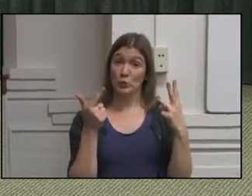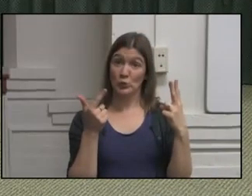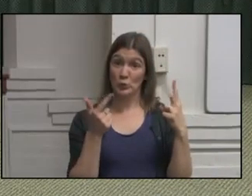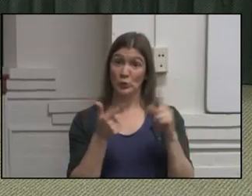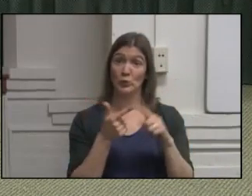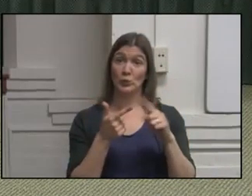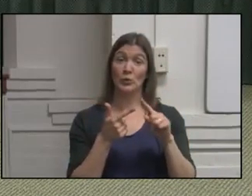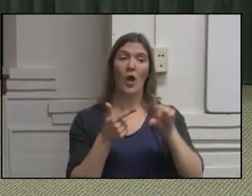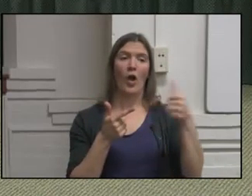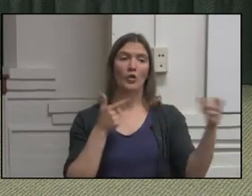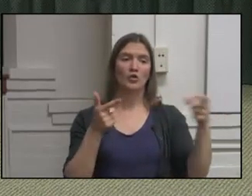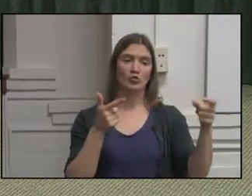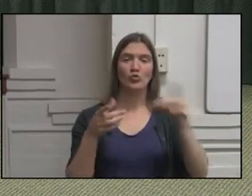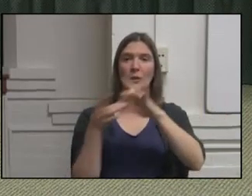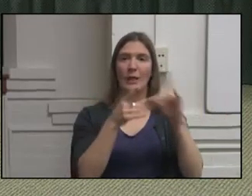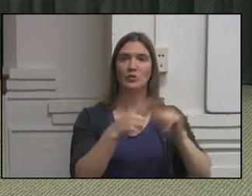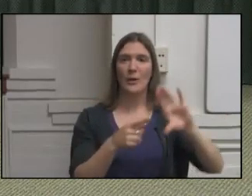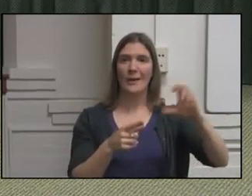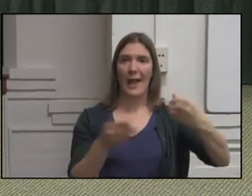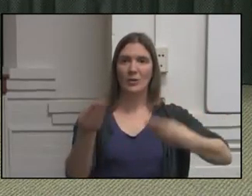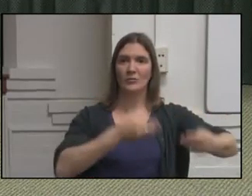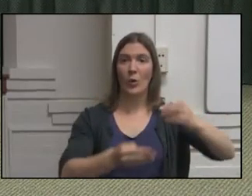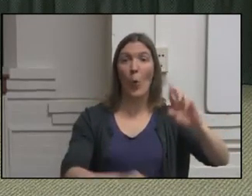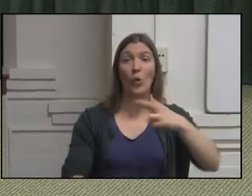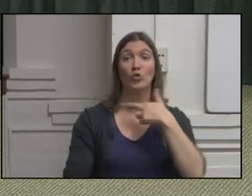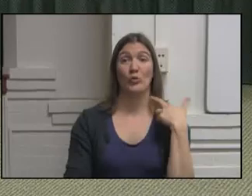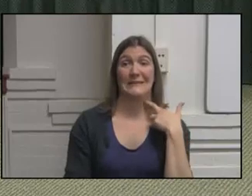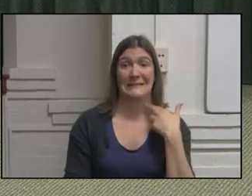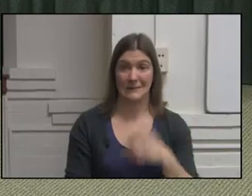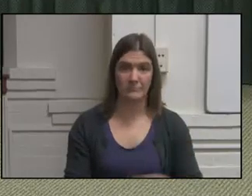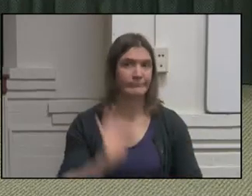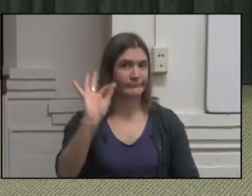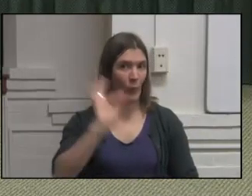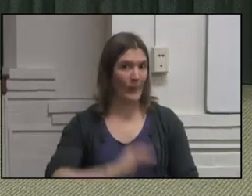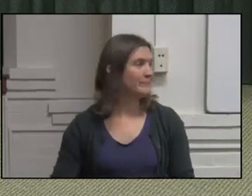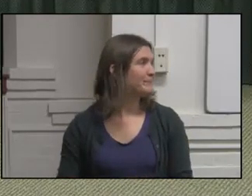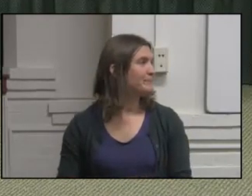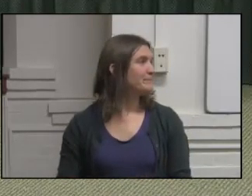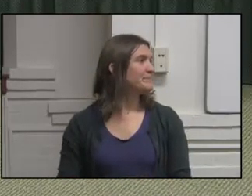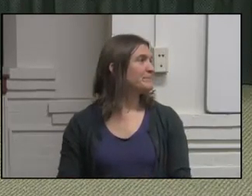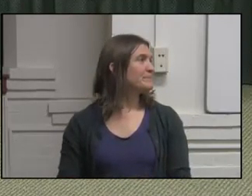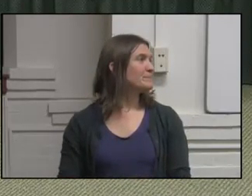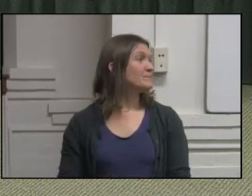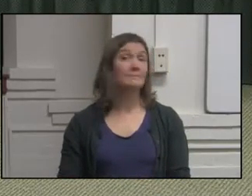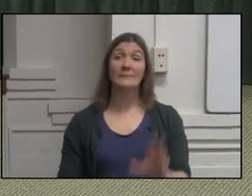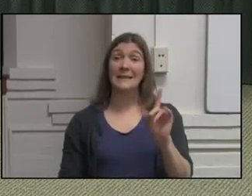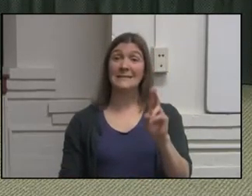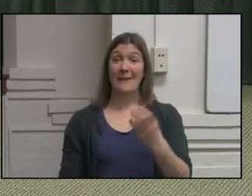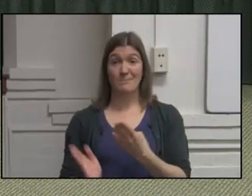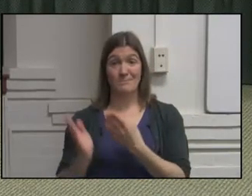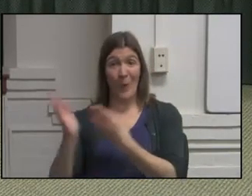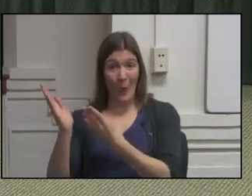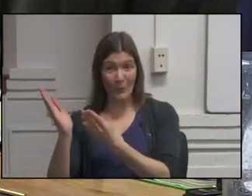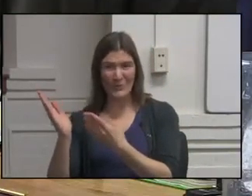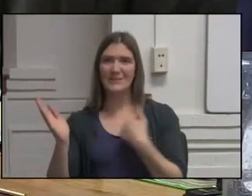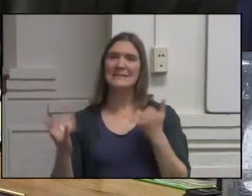two, other controls relating to cash or risk. Excellent. David has made a